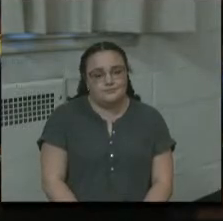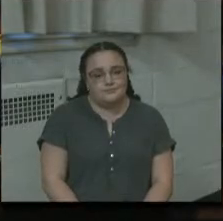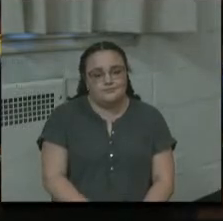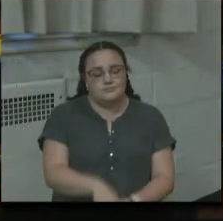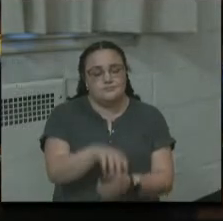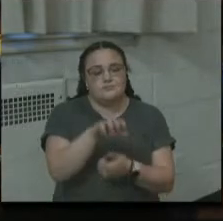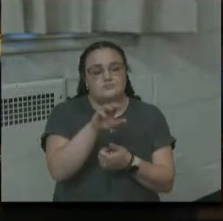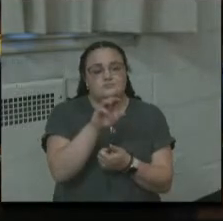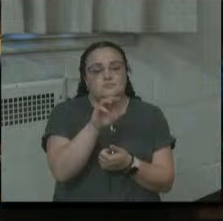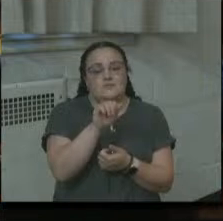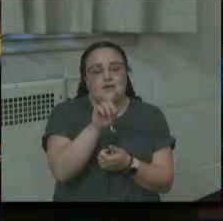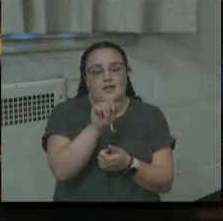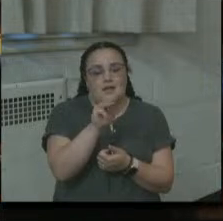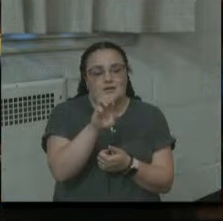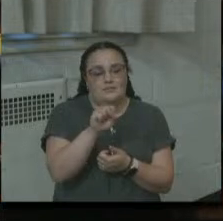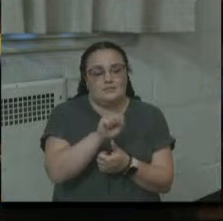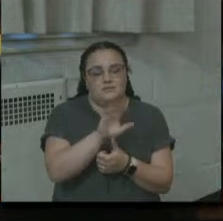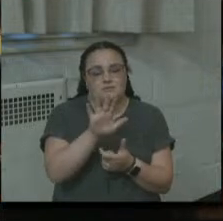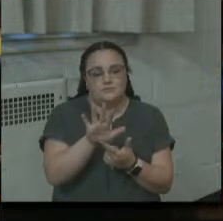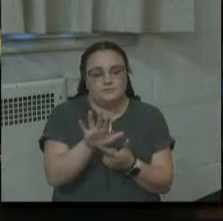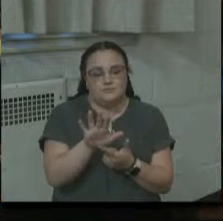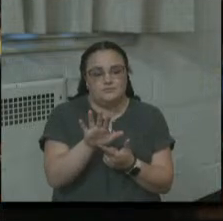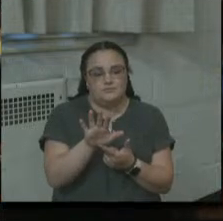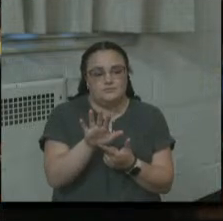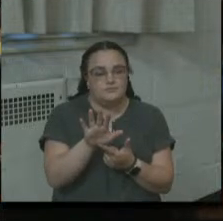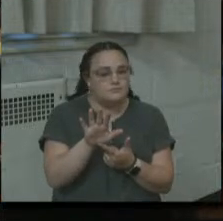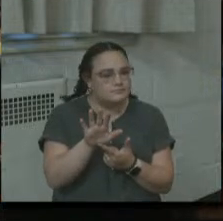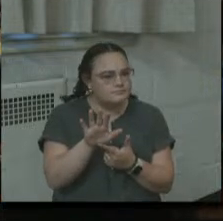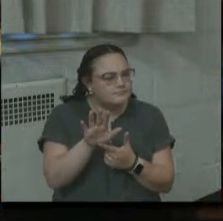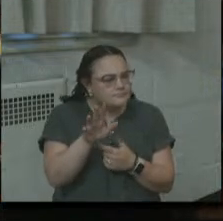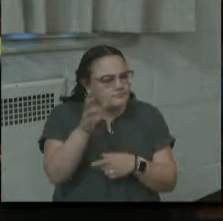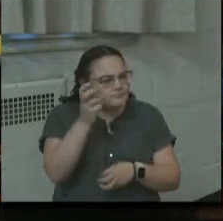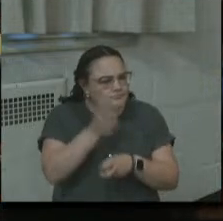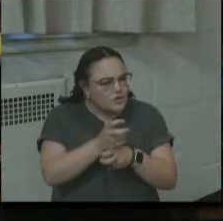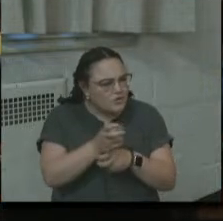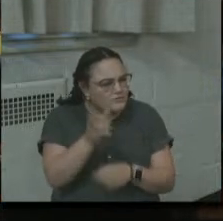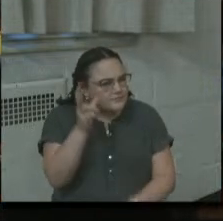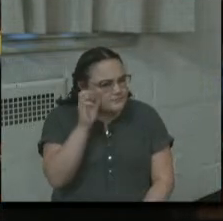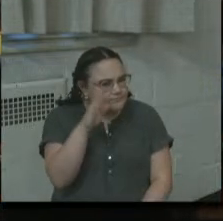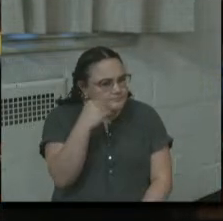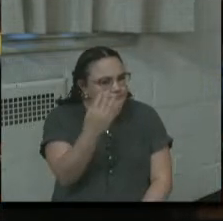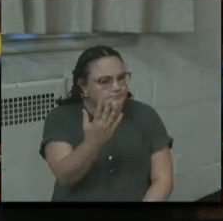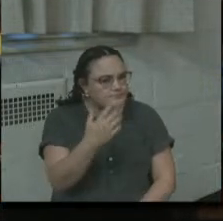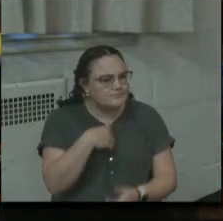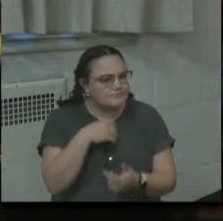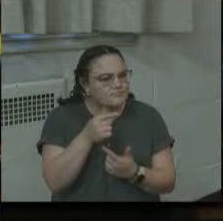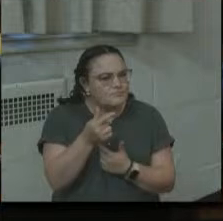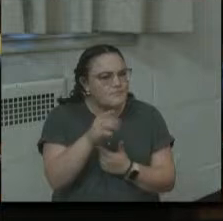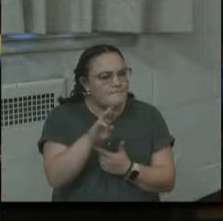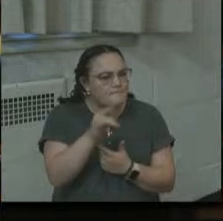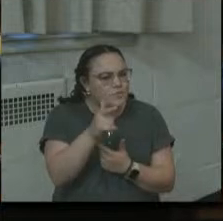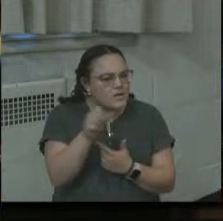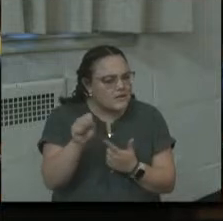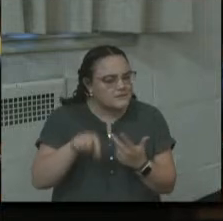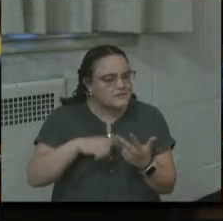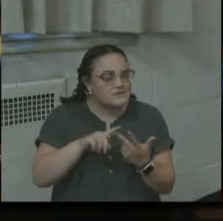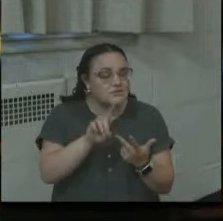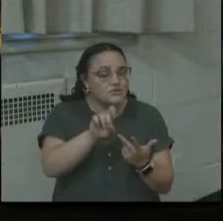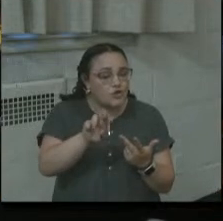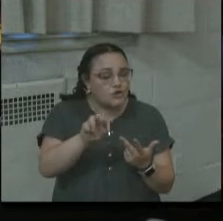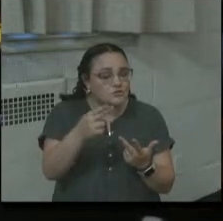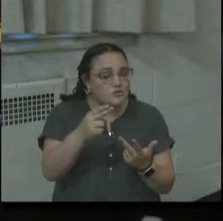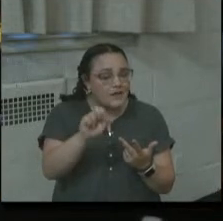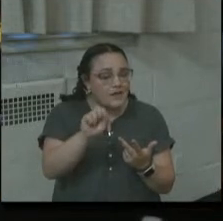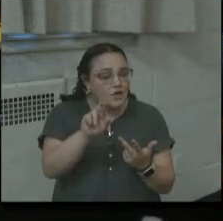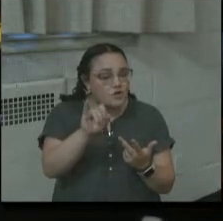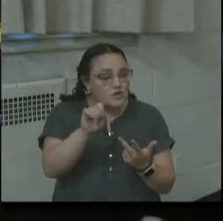Mrs. Adams Stafford. Present. Ms. Booth Estrada. Present. Mr. Briggs. Present. Dr. Harris. Present.